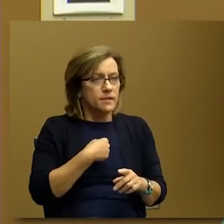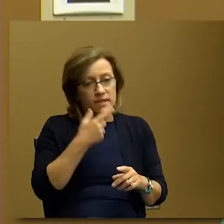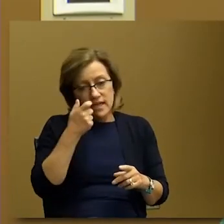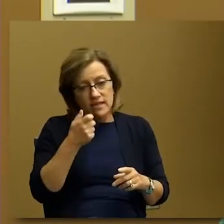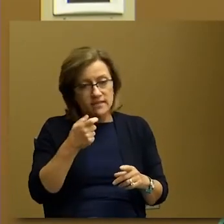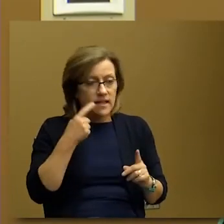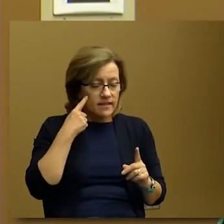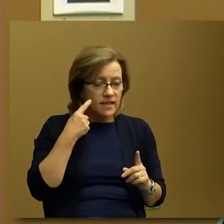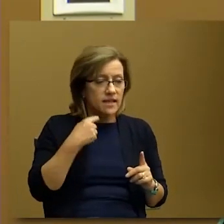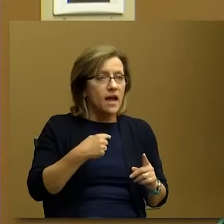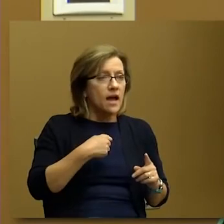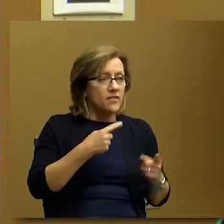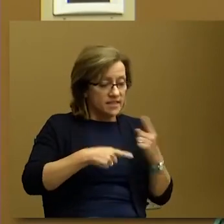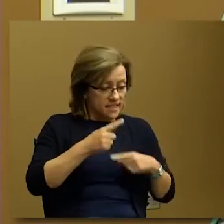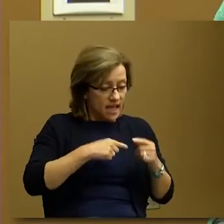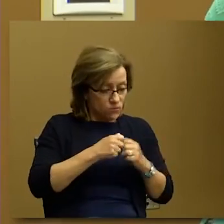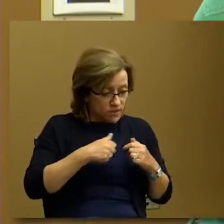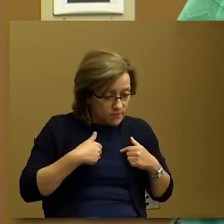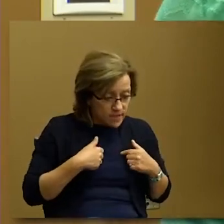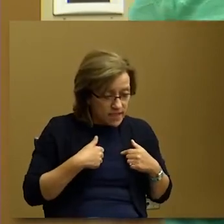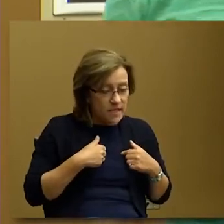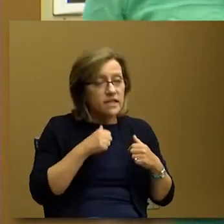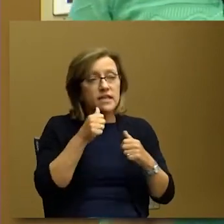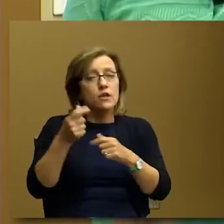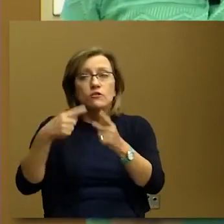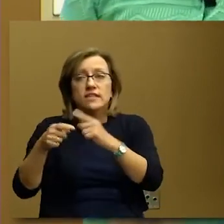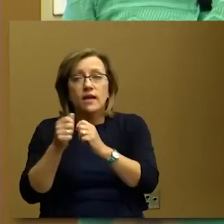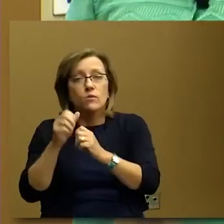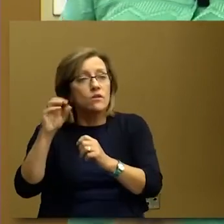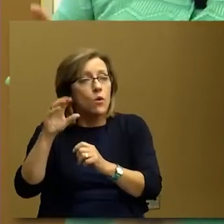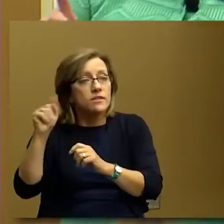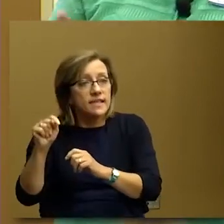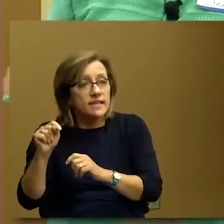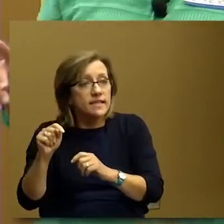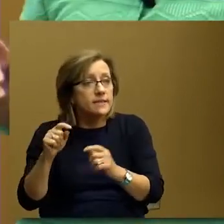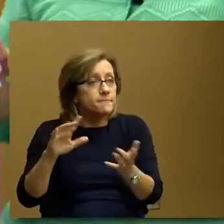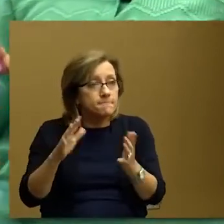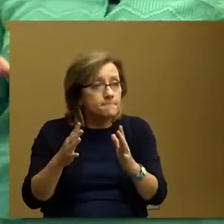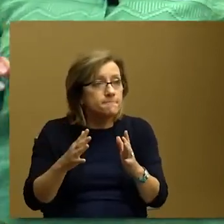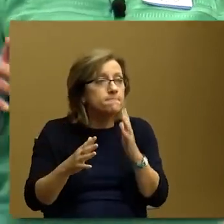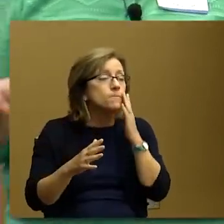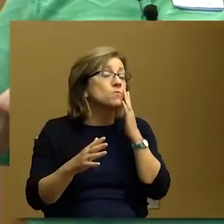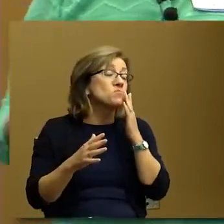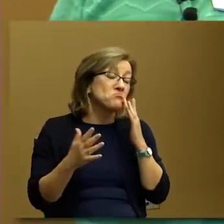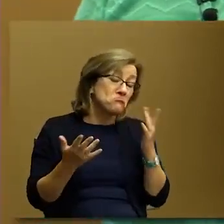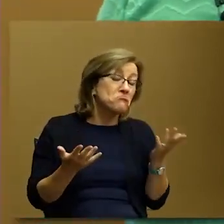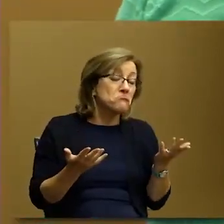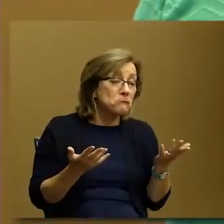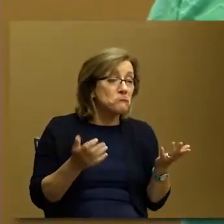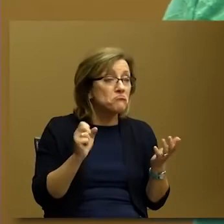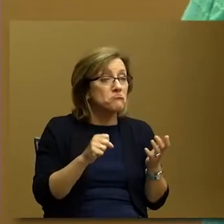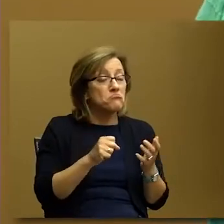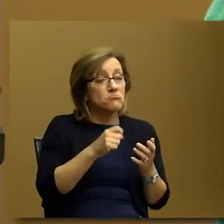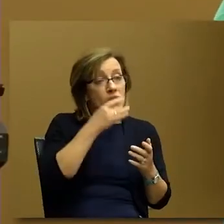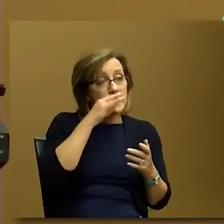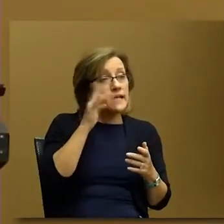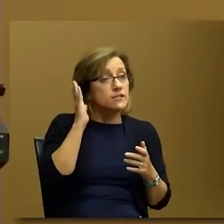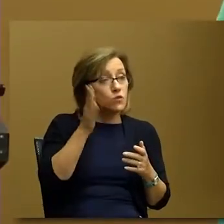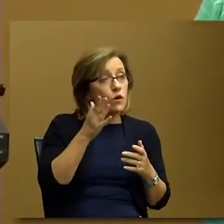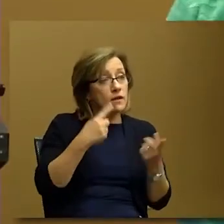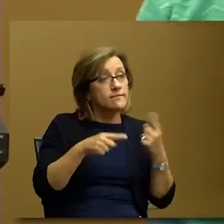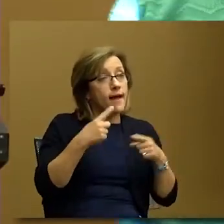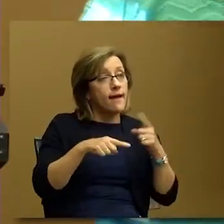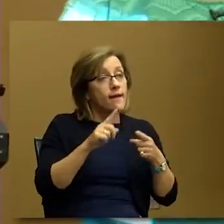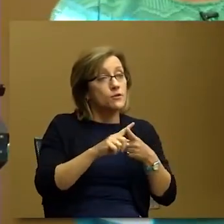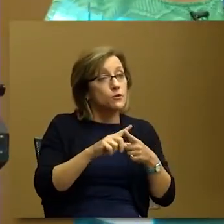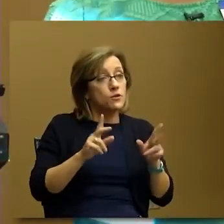but they don't do it with OT or they don't do it with. Well, and that is something, yeah, because kids will sign to the